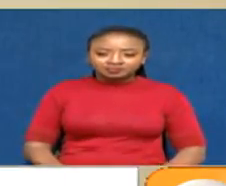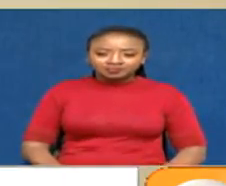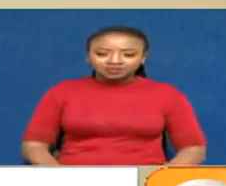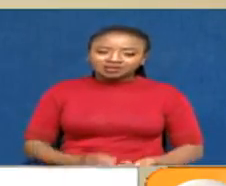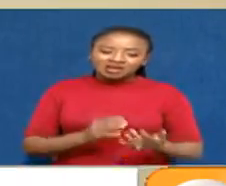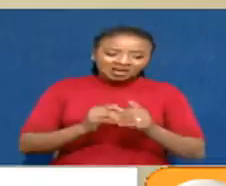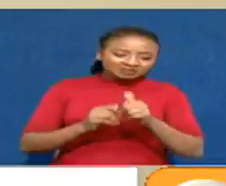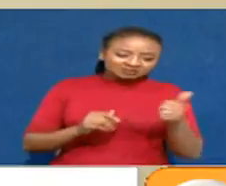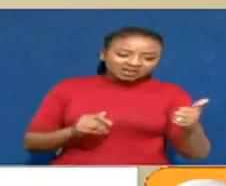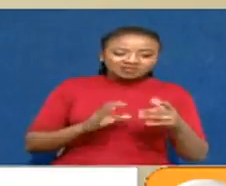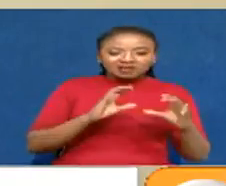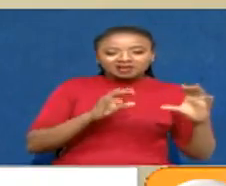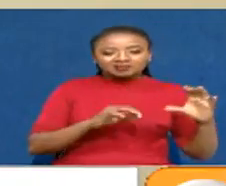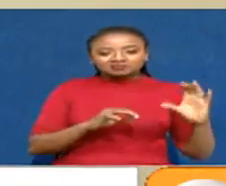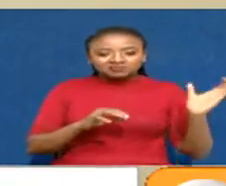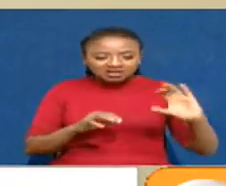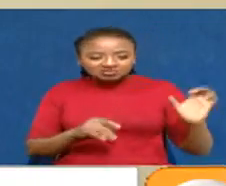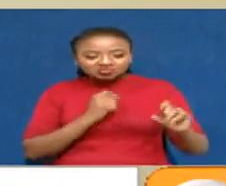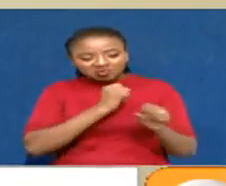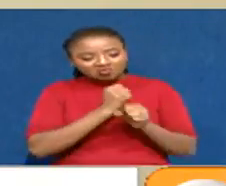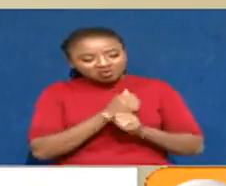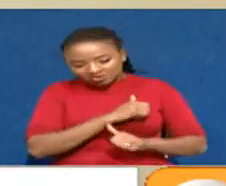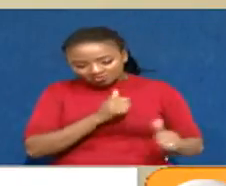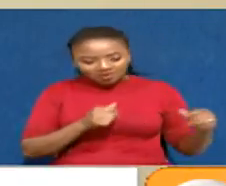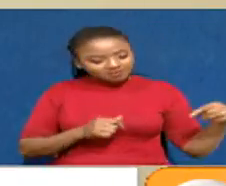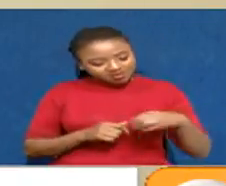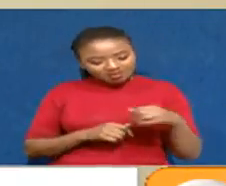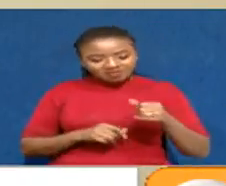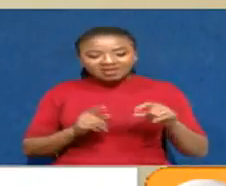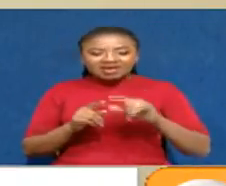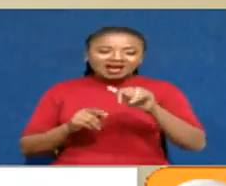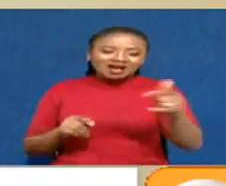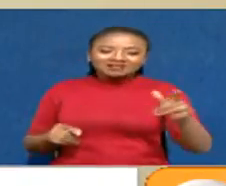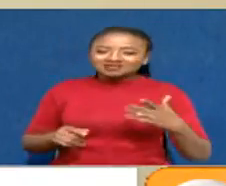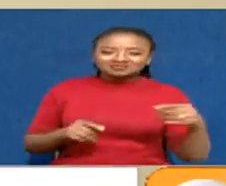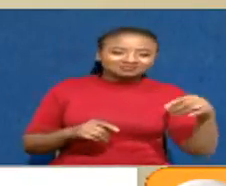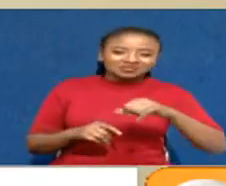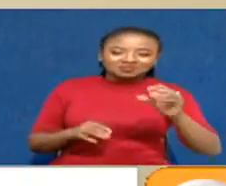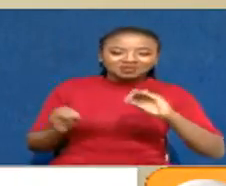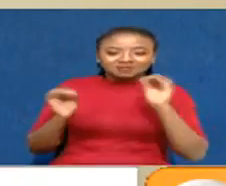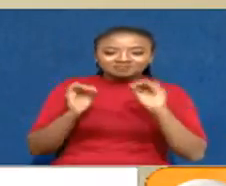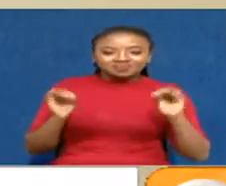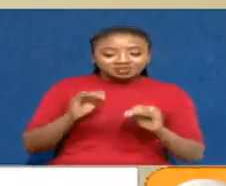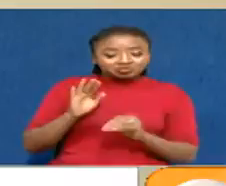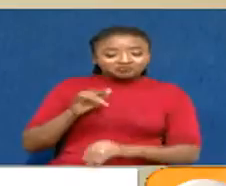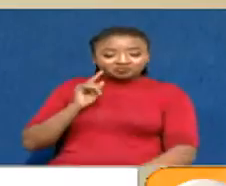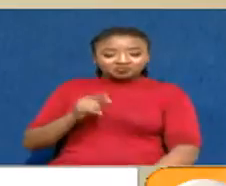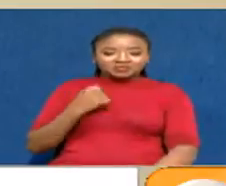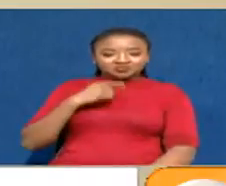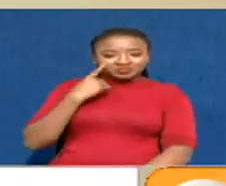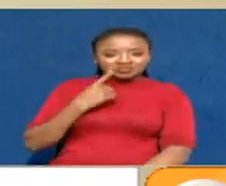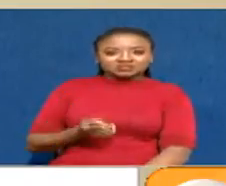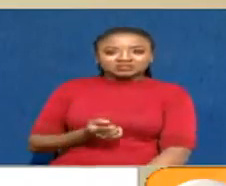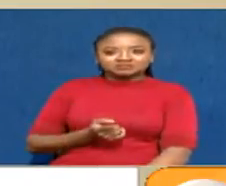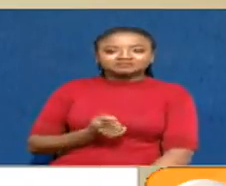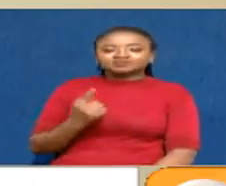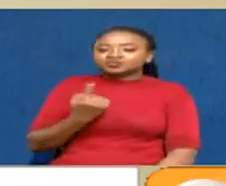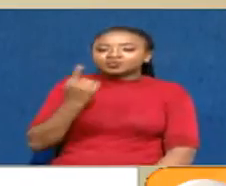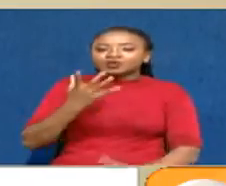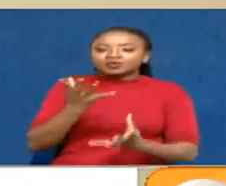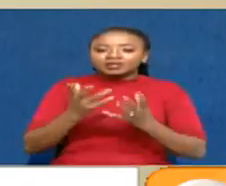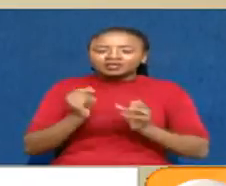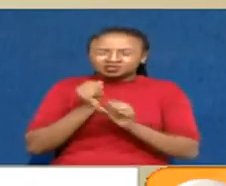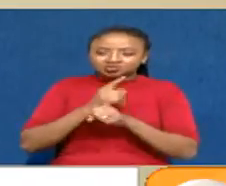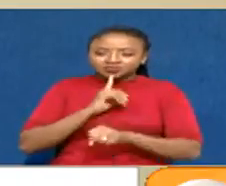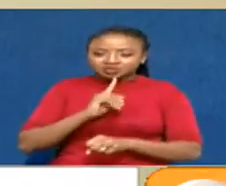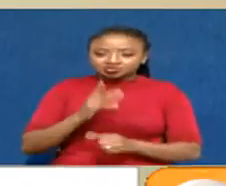act unprofessionally. That being said, I think what our greatest fear is, and this is where we tend to sometimes disagree, is we just want to make sure as